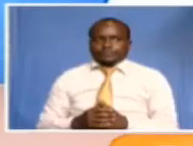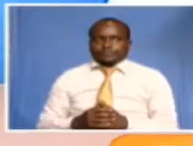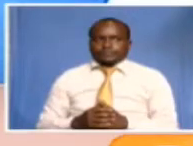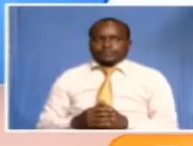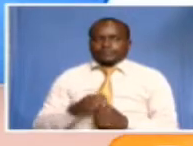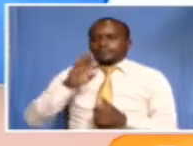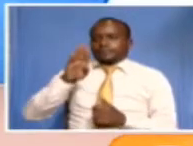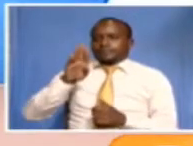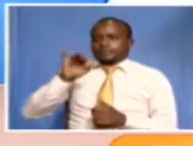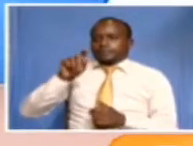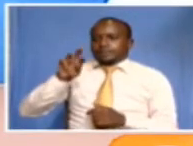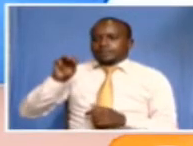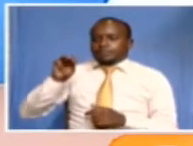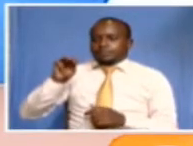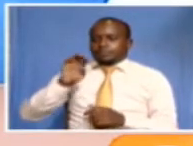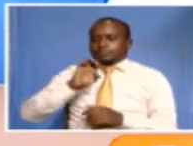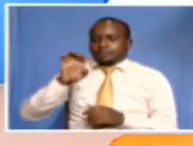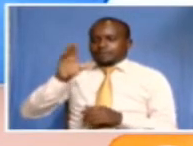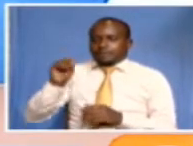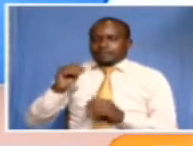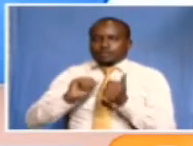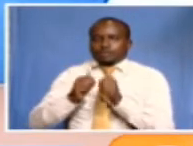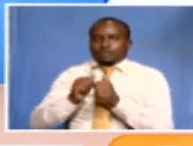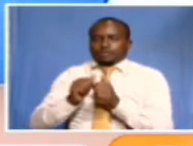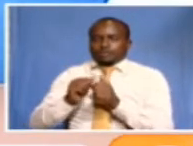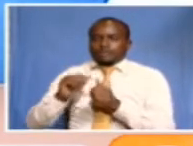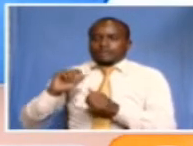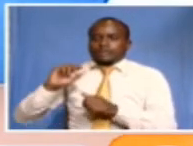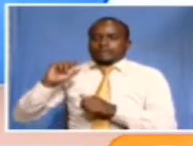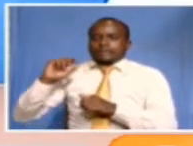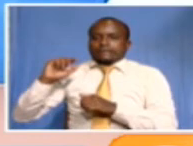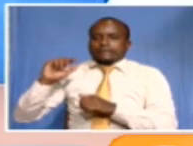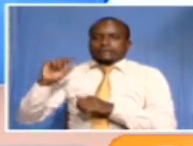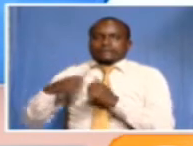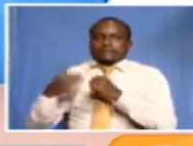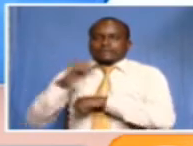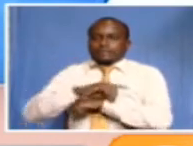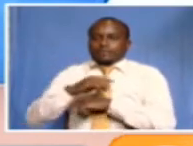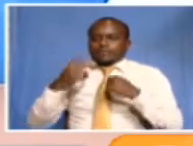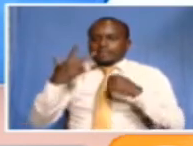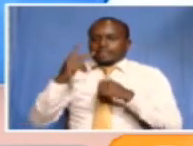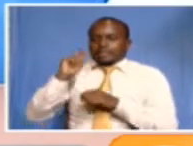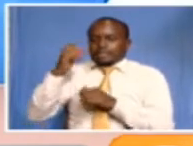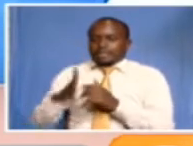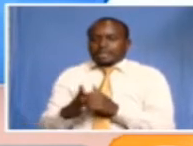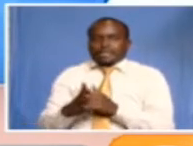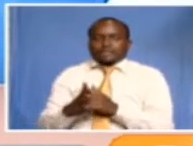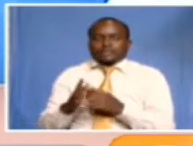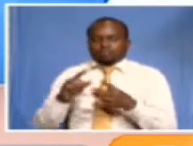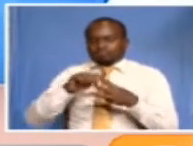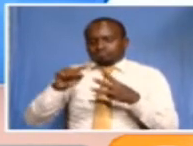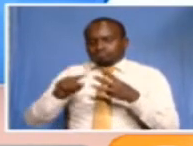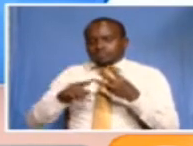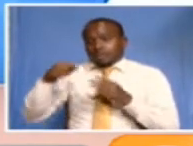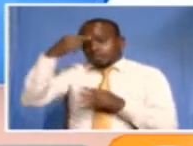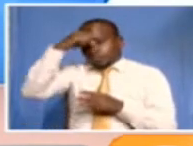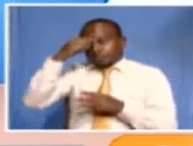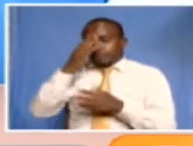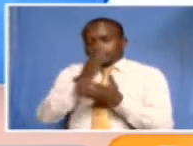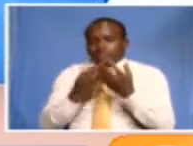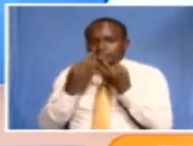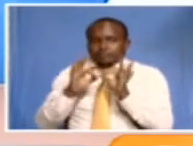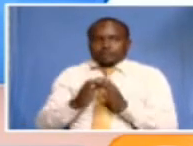The Britam Kenya Open East Africa Championship entered day six with three Kenyans, Ismael Changawa, Ibrahim Kibet and Albert Njogu, qualifying for the